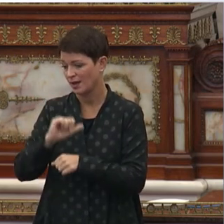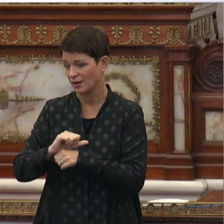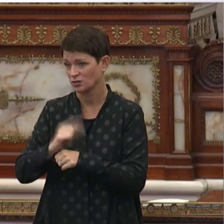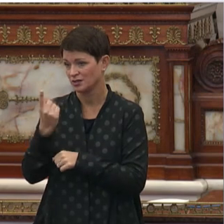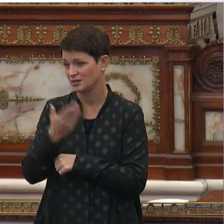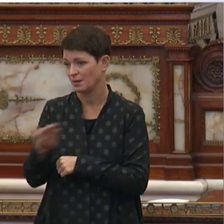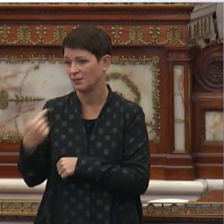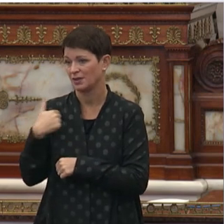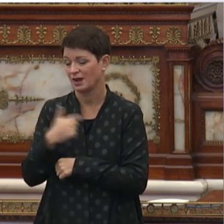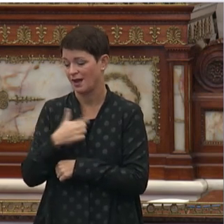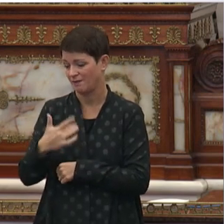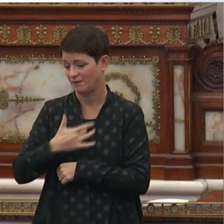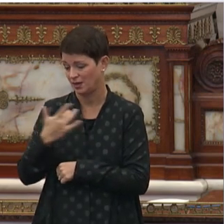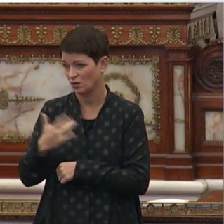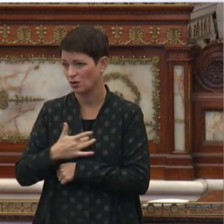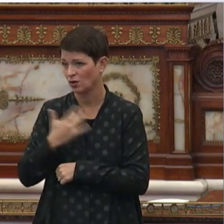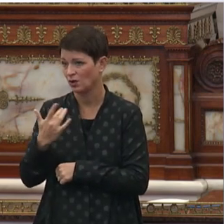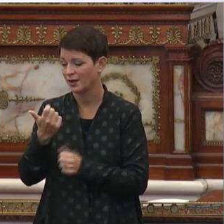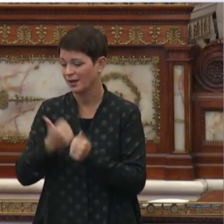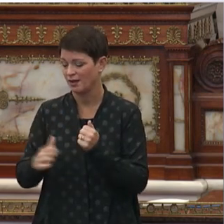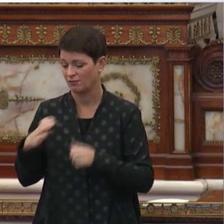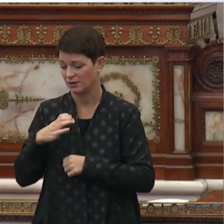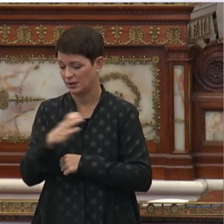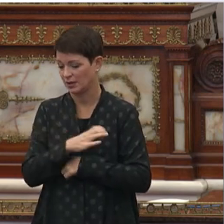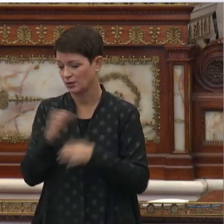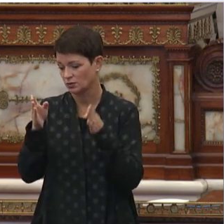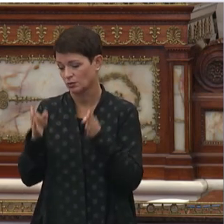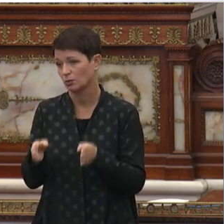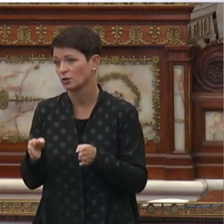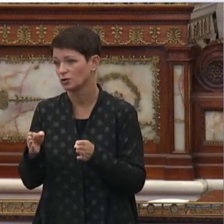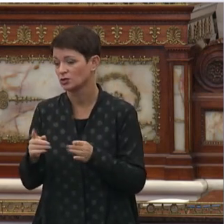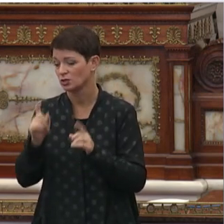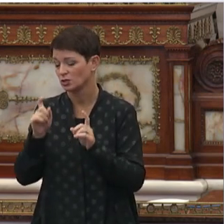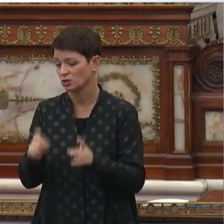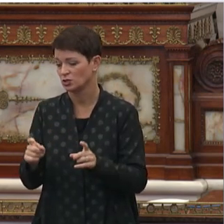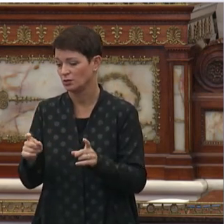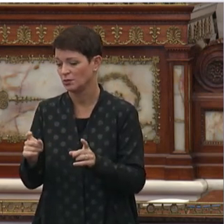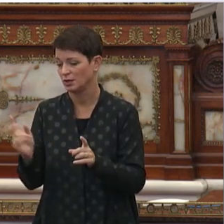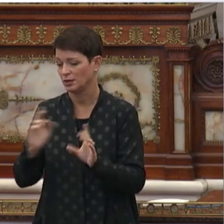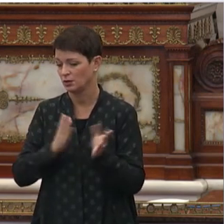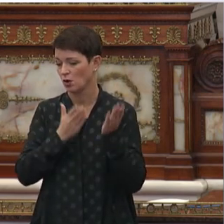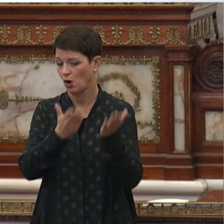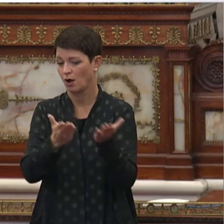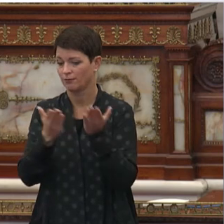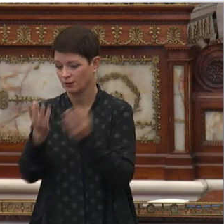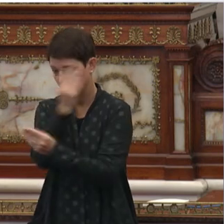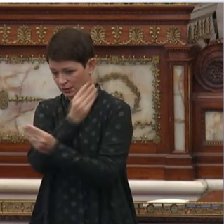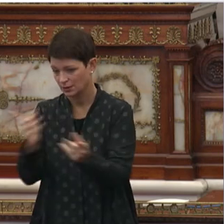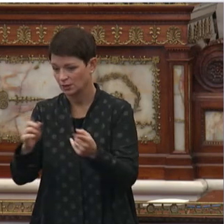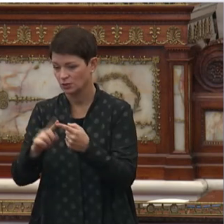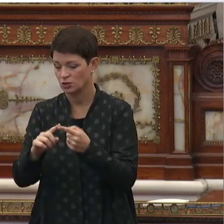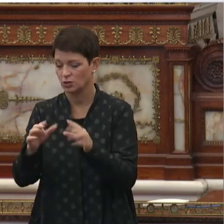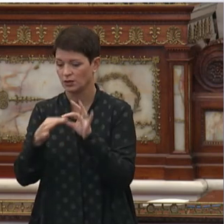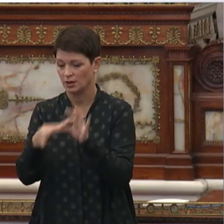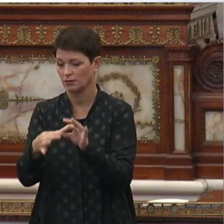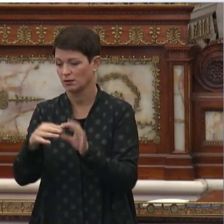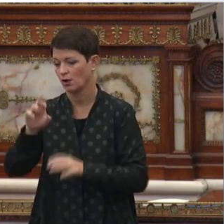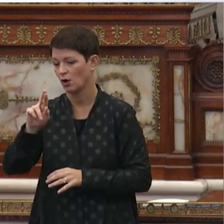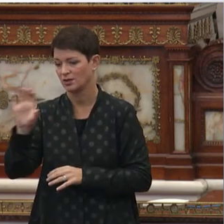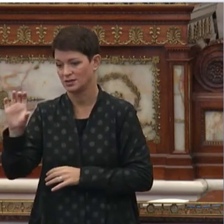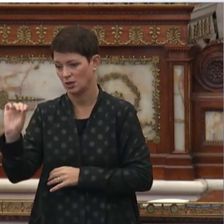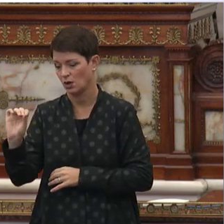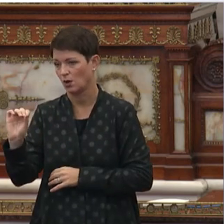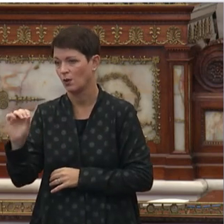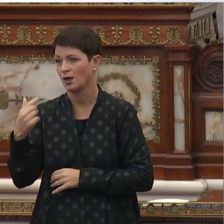something I feel as though every council person should be bringing to their respective RCOs. As